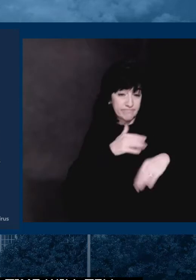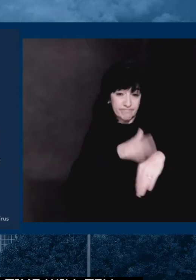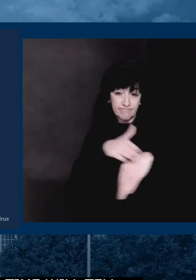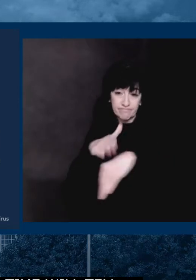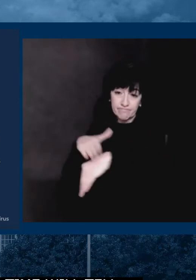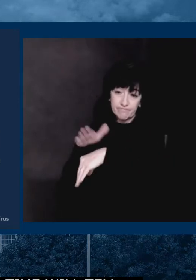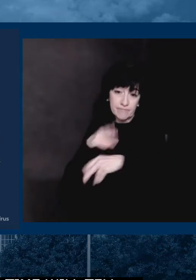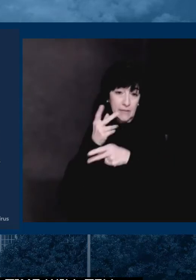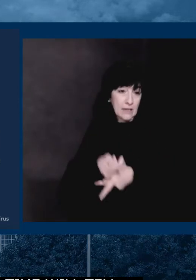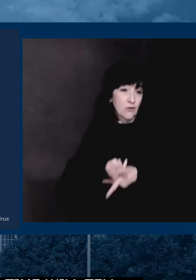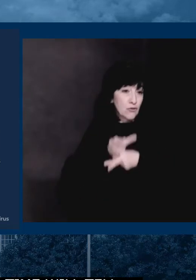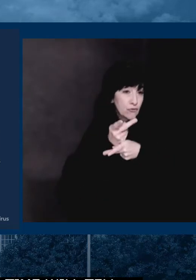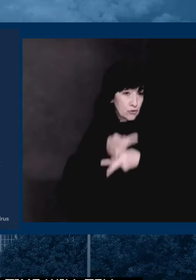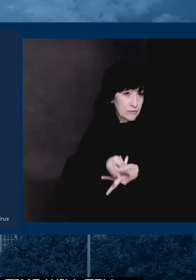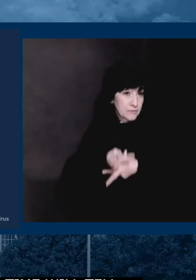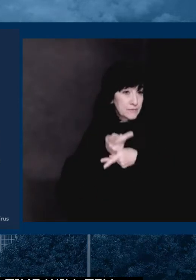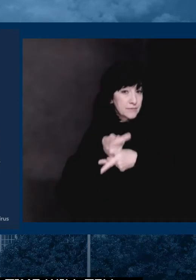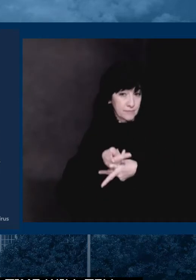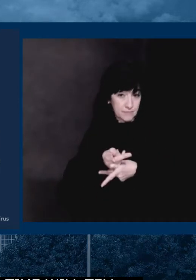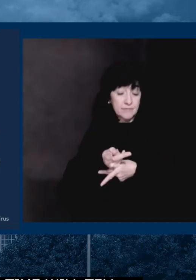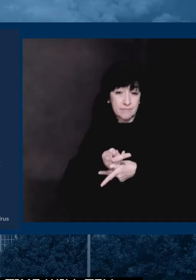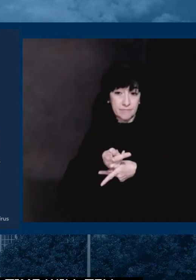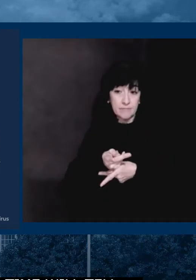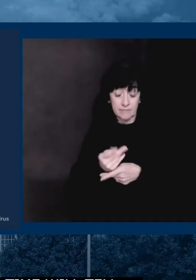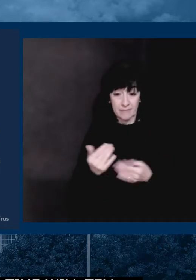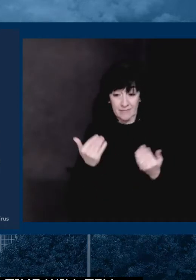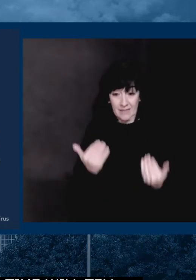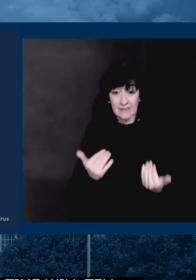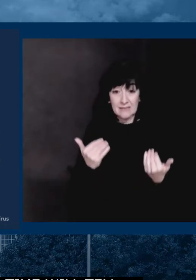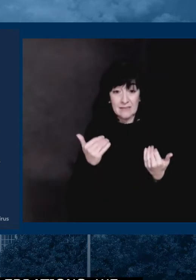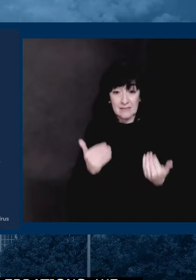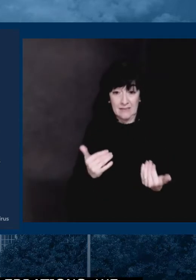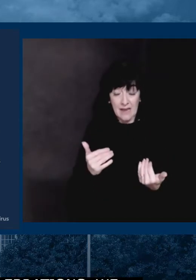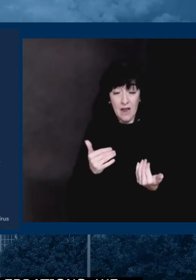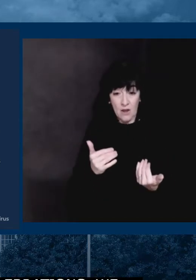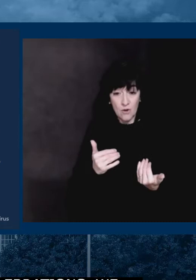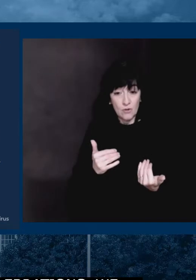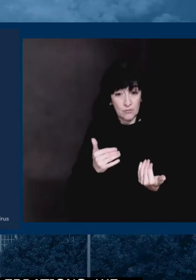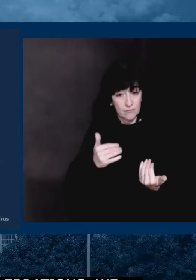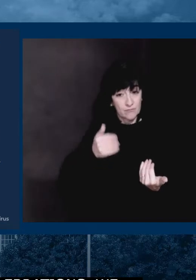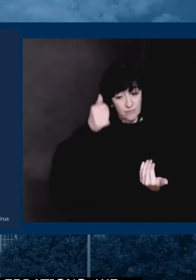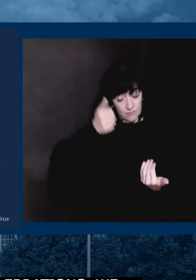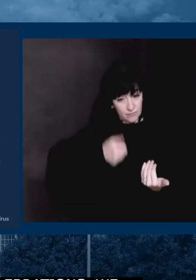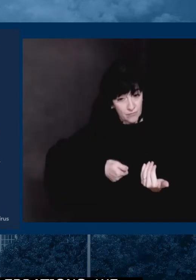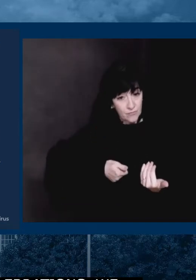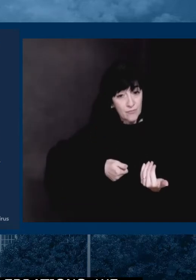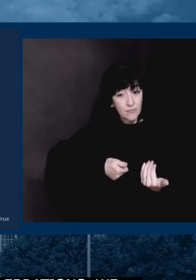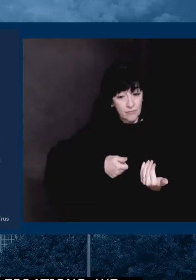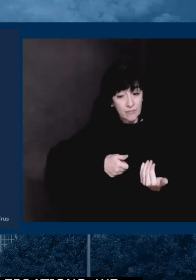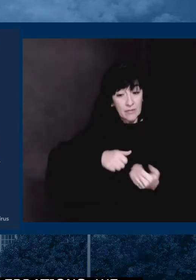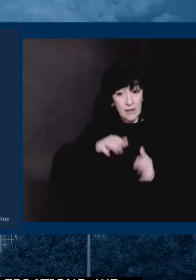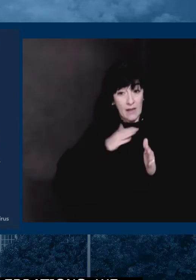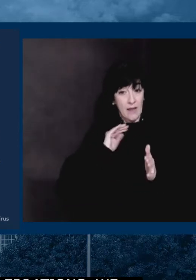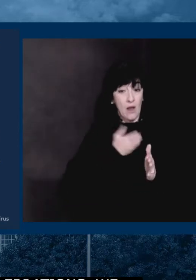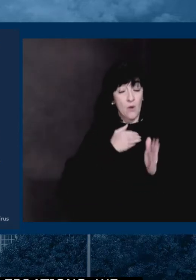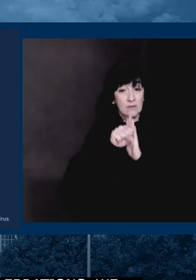have vaccines are being distributed across our state. Delawareans are getting vaccinated,